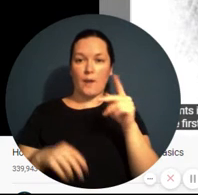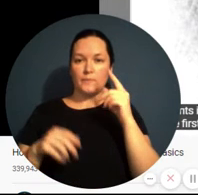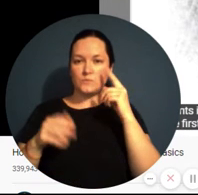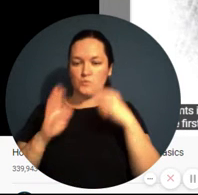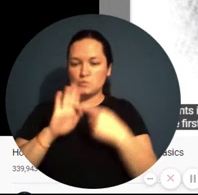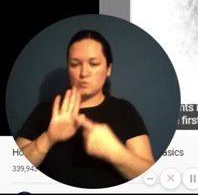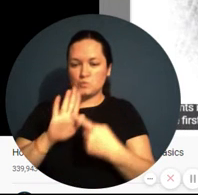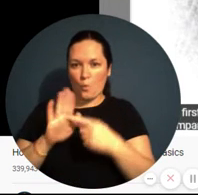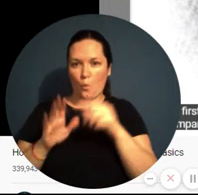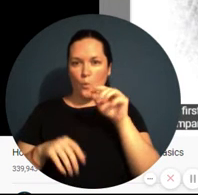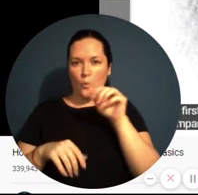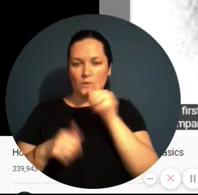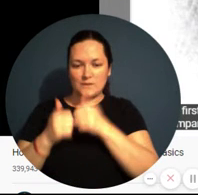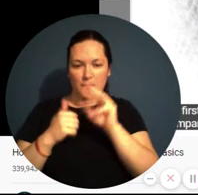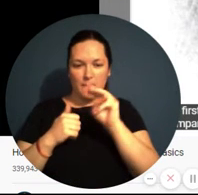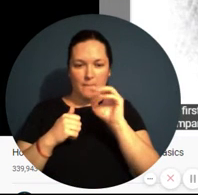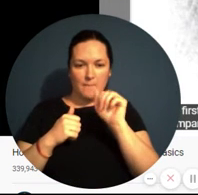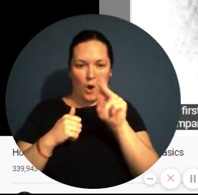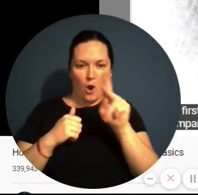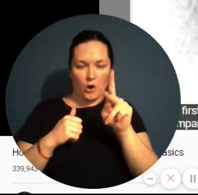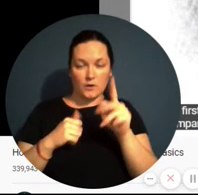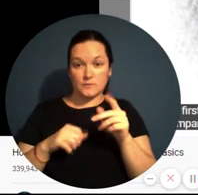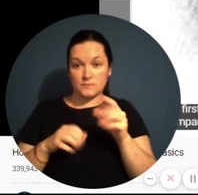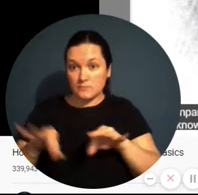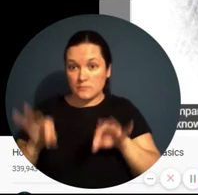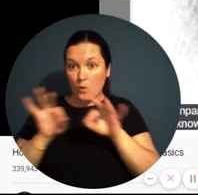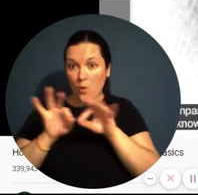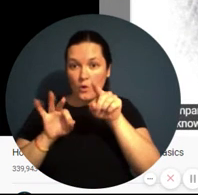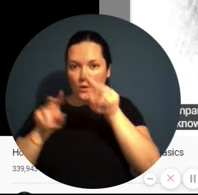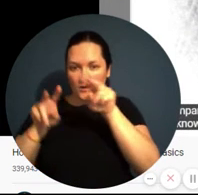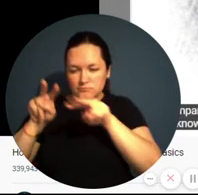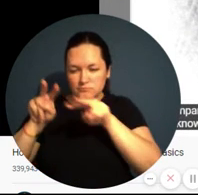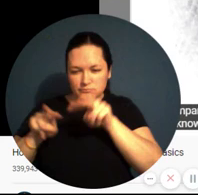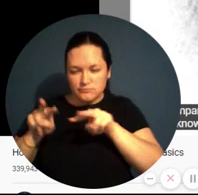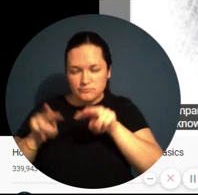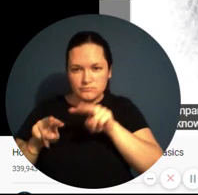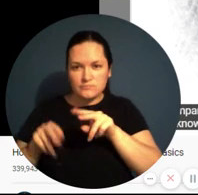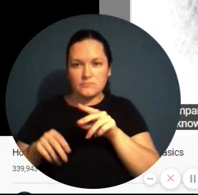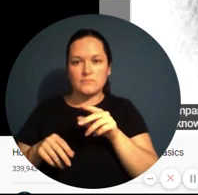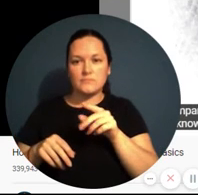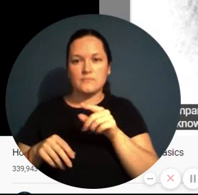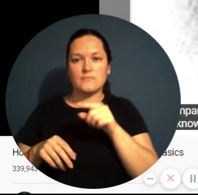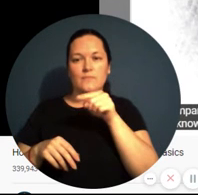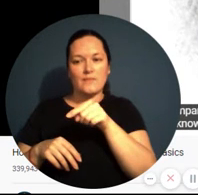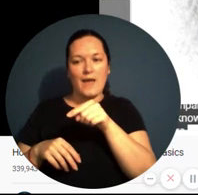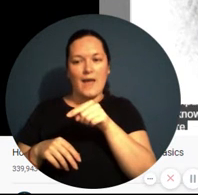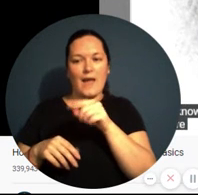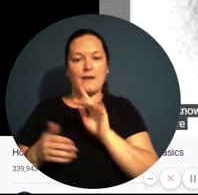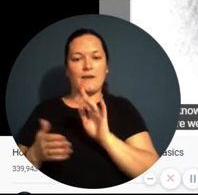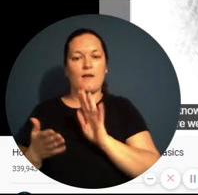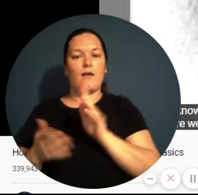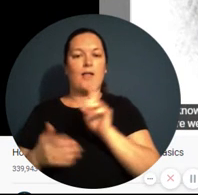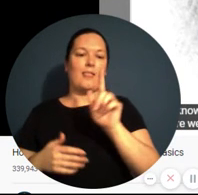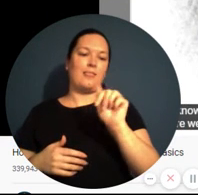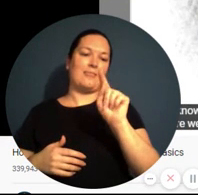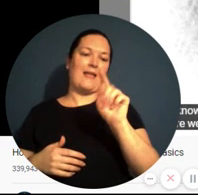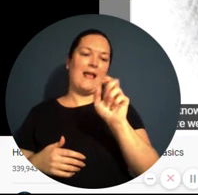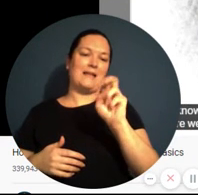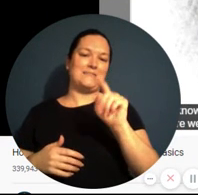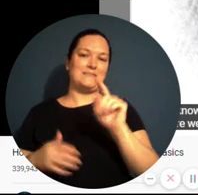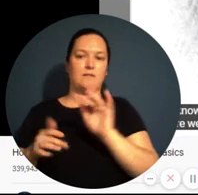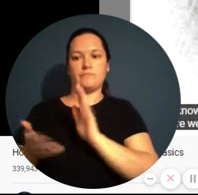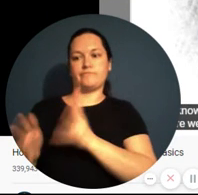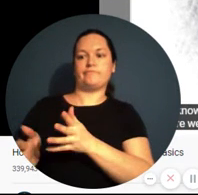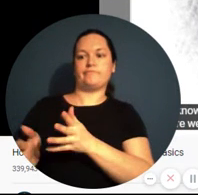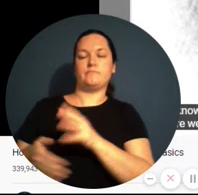a fingerprint comparison is to thoroughly analyze the unknown or latent print. In this example here, we have a right slope